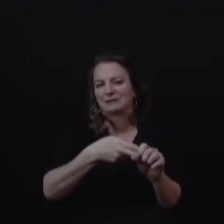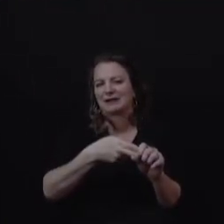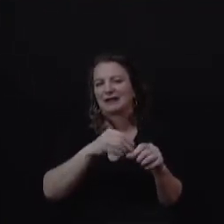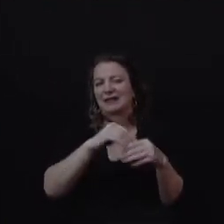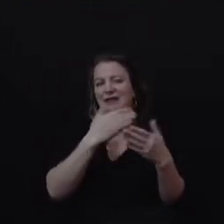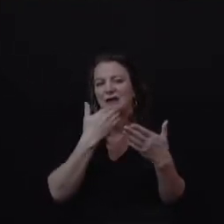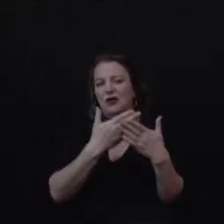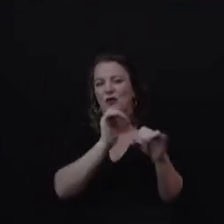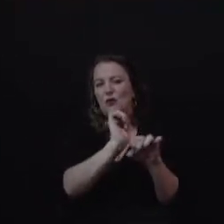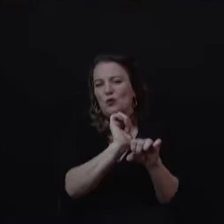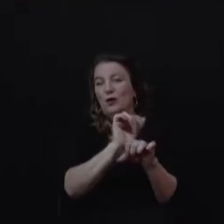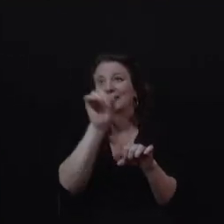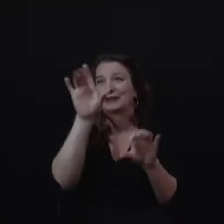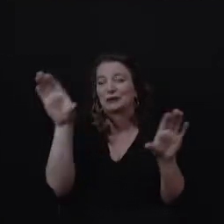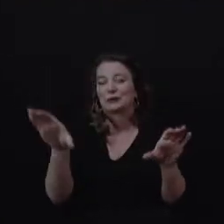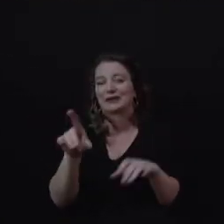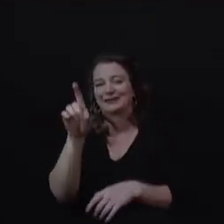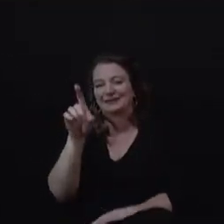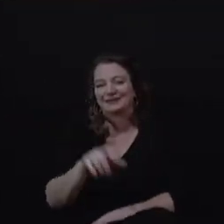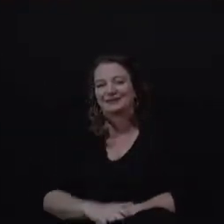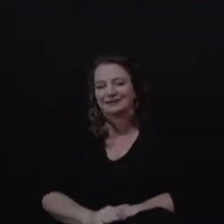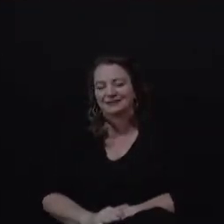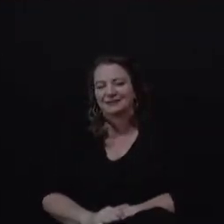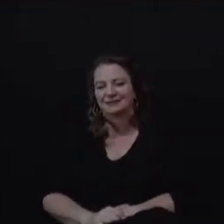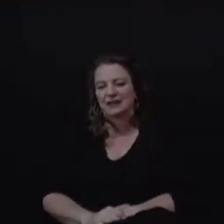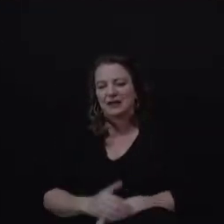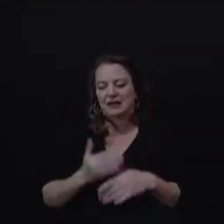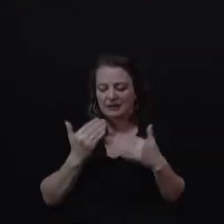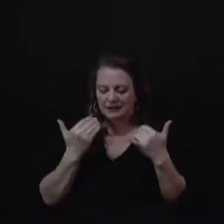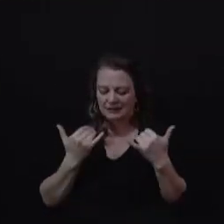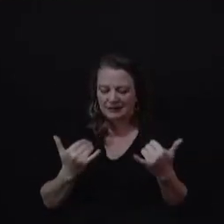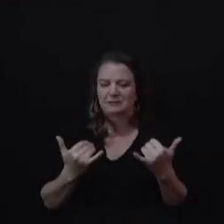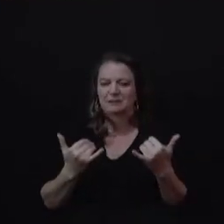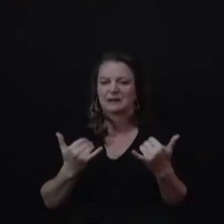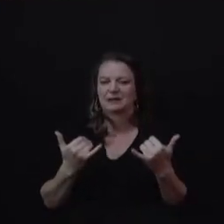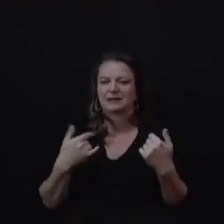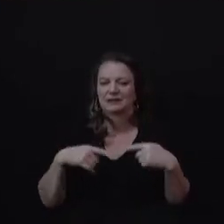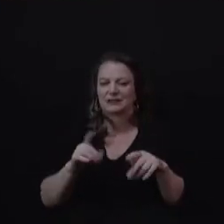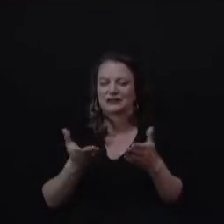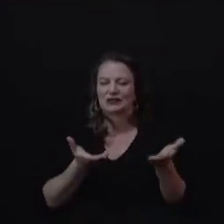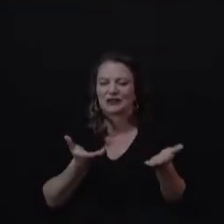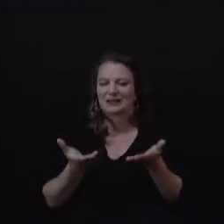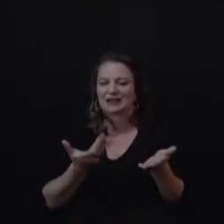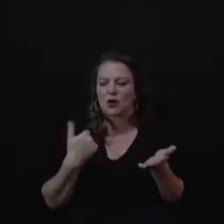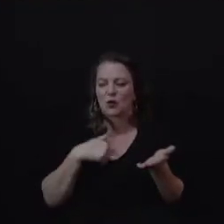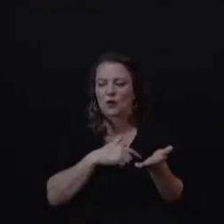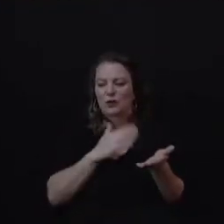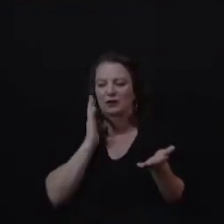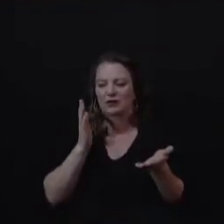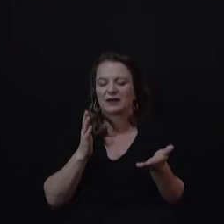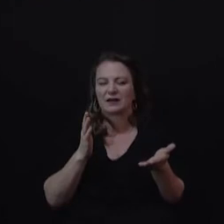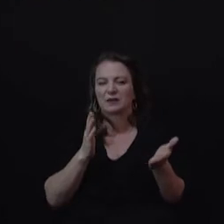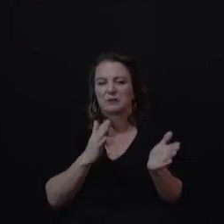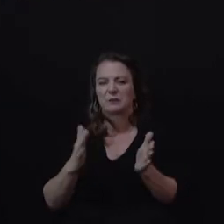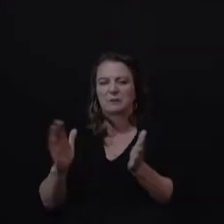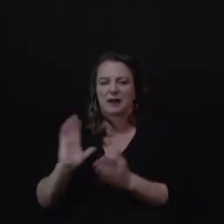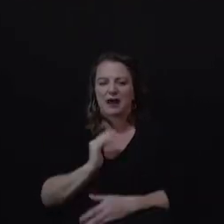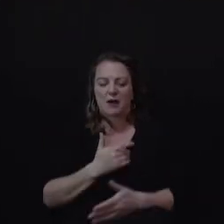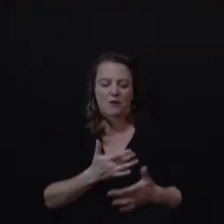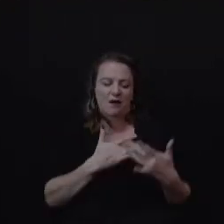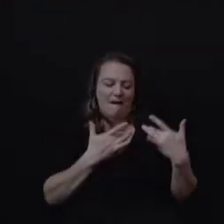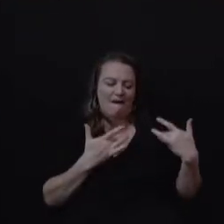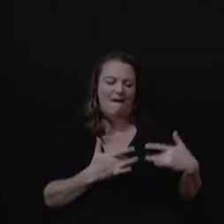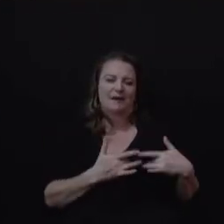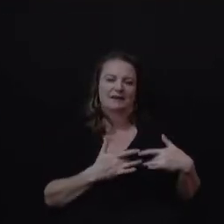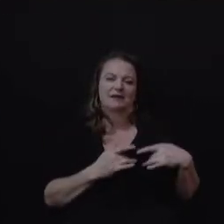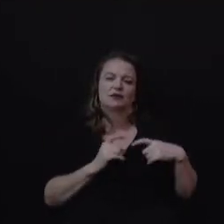God is doing. And at this point in our service, we're going to prepare our hearts to